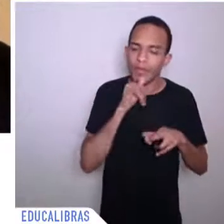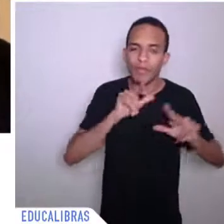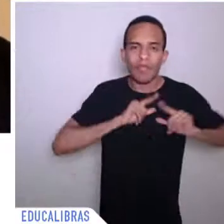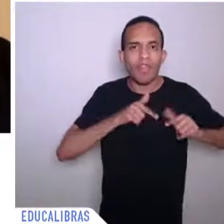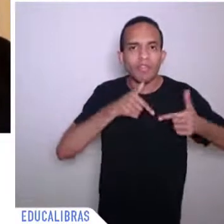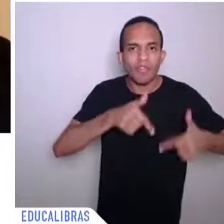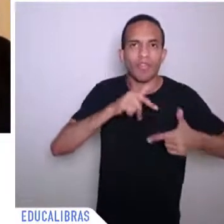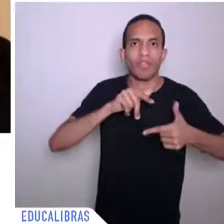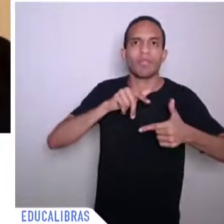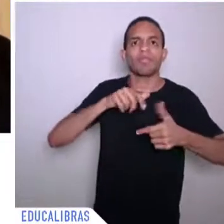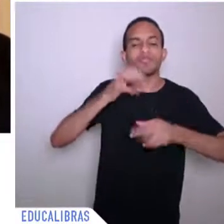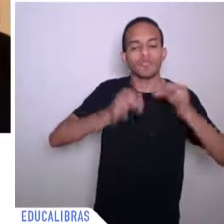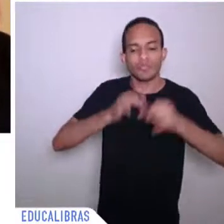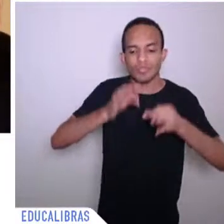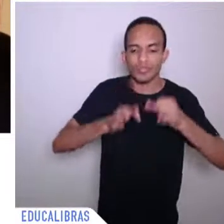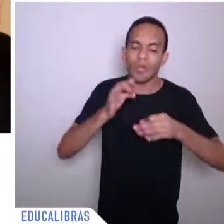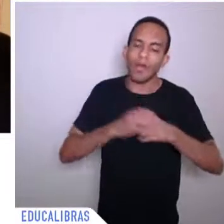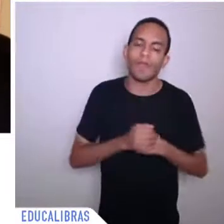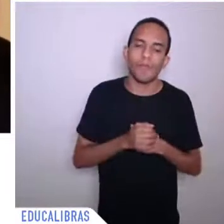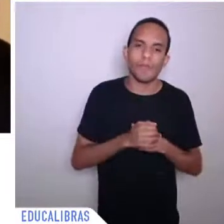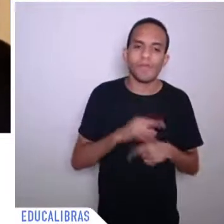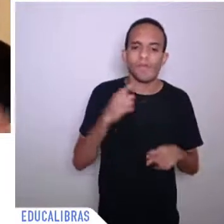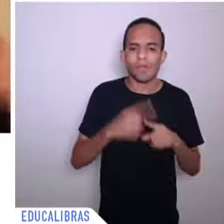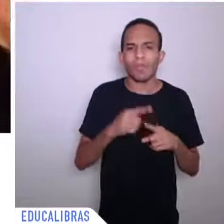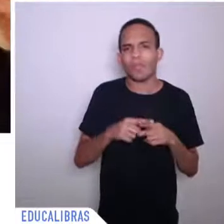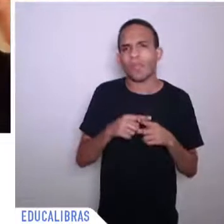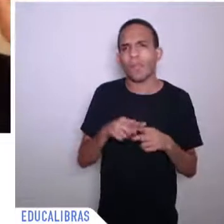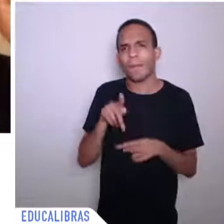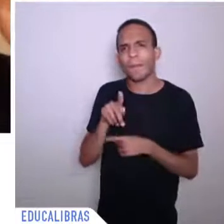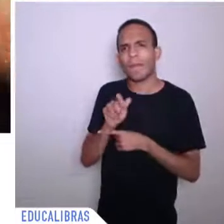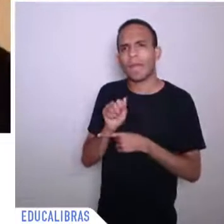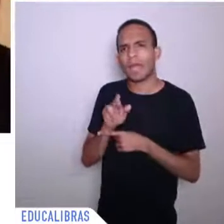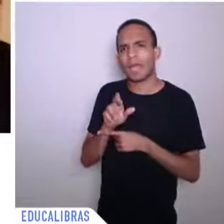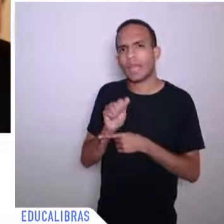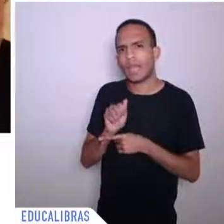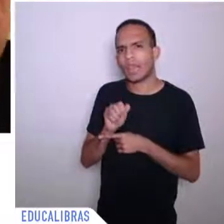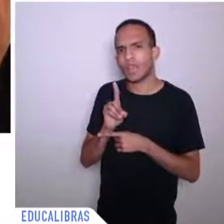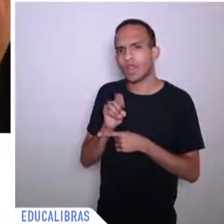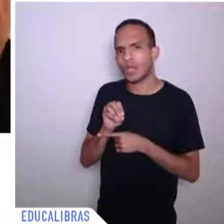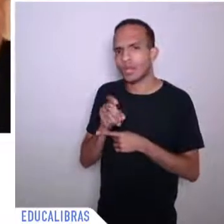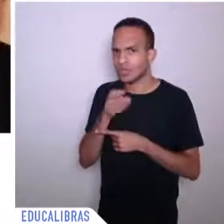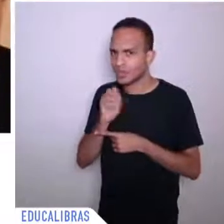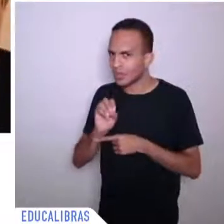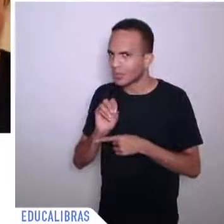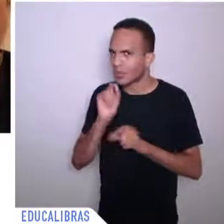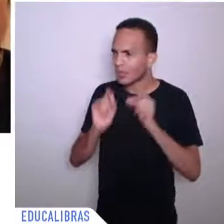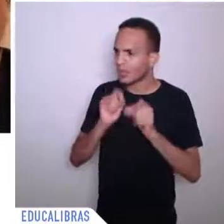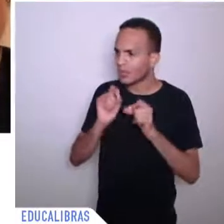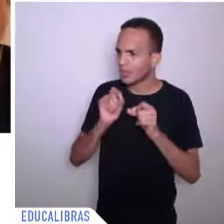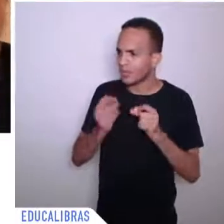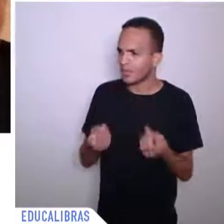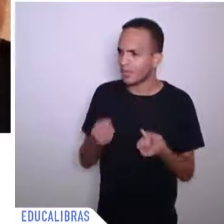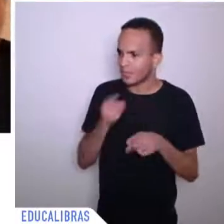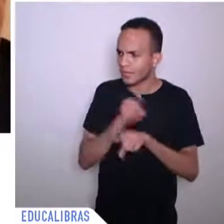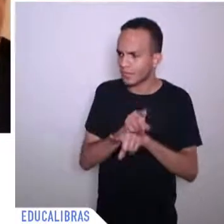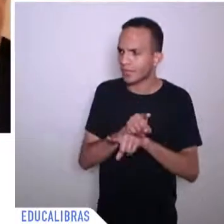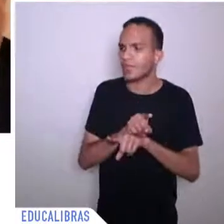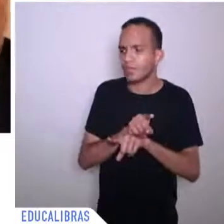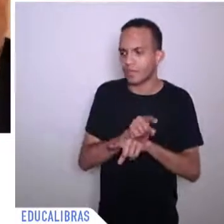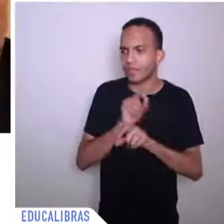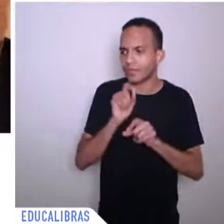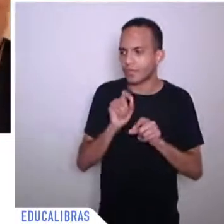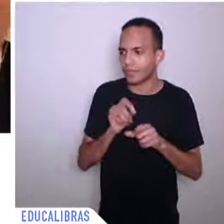themselves and interfering. And it is very paradoxical. It is paradoxical because sometimes it